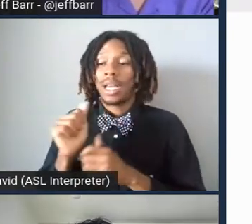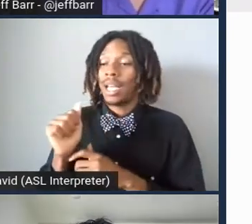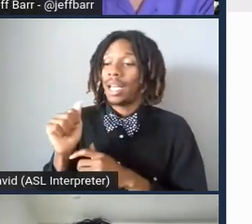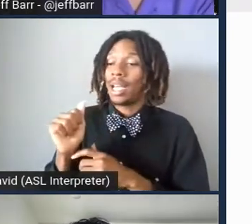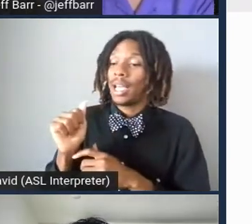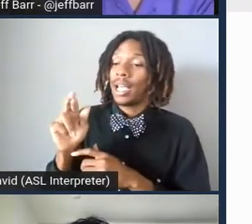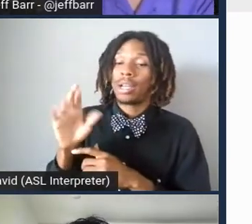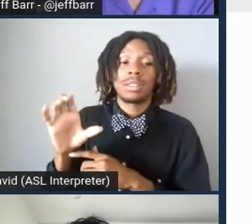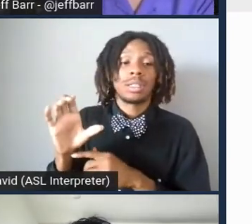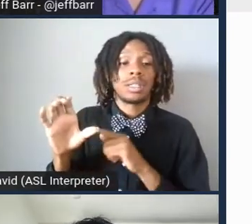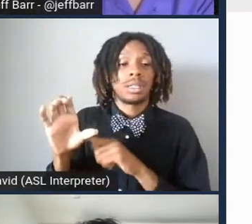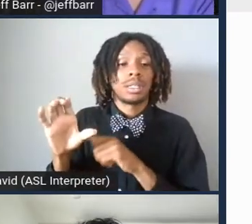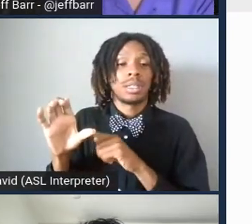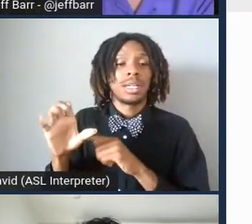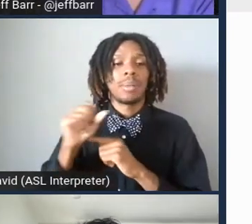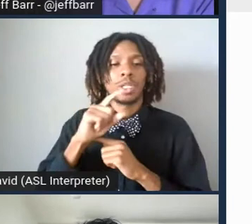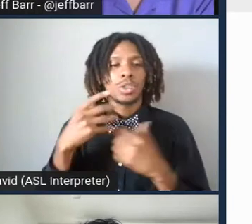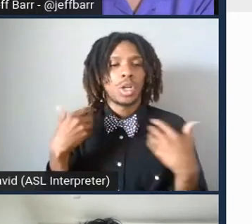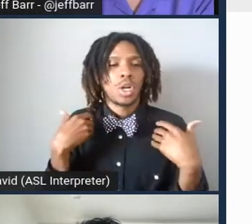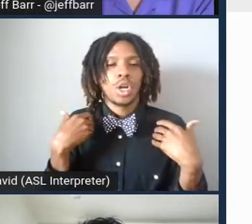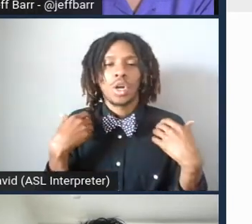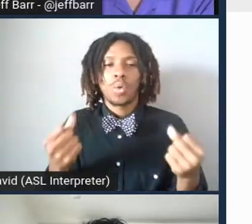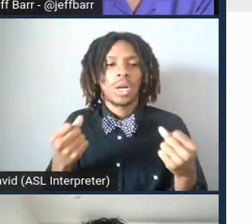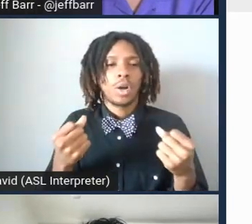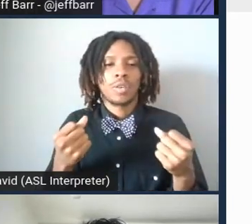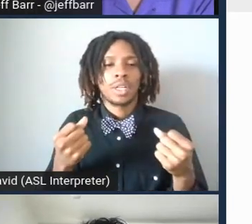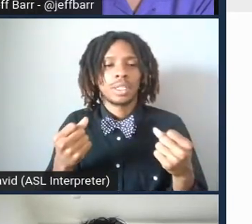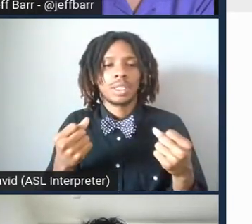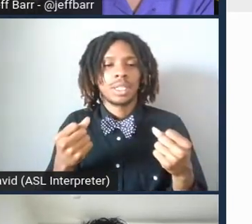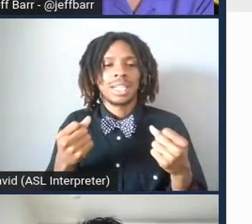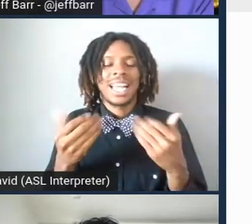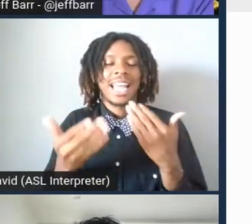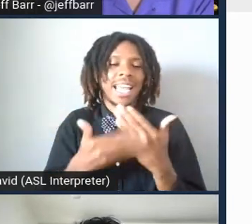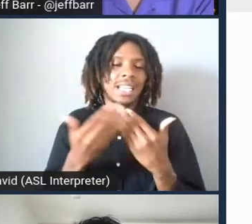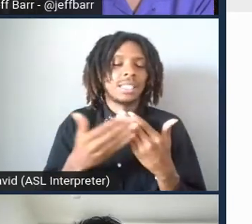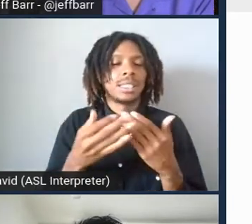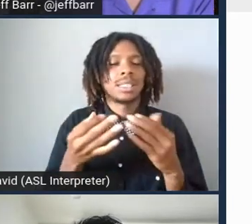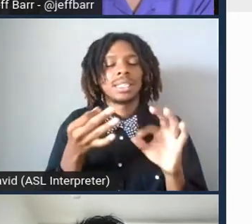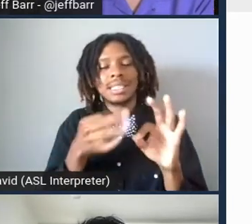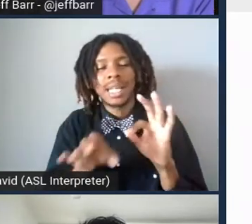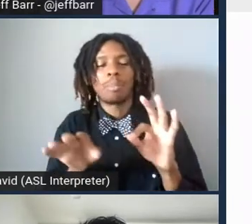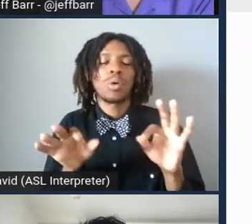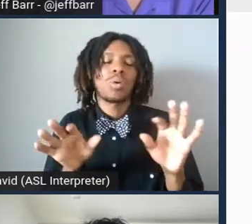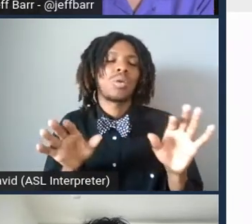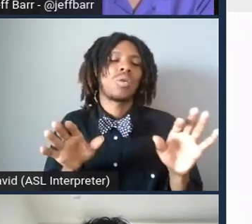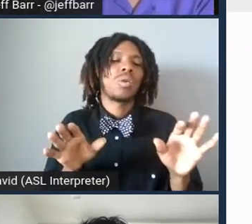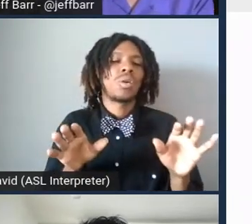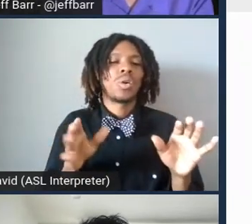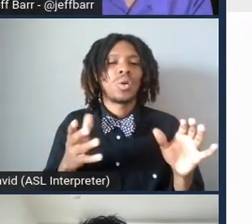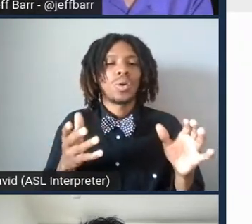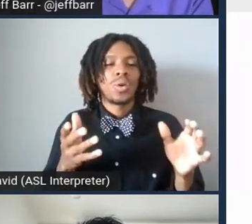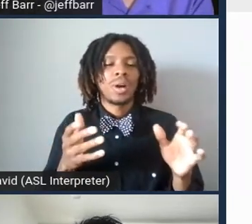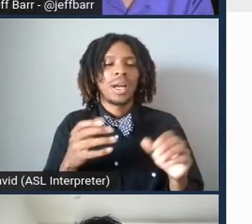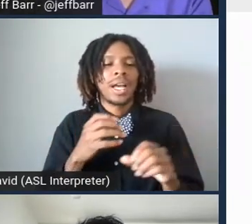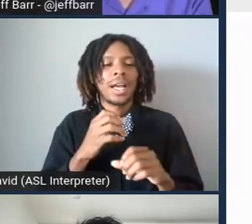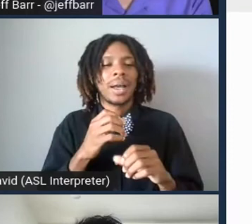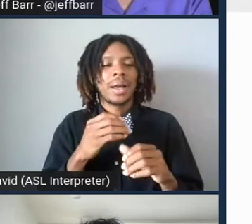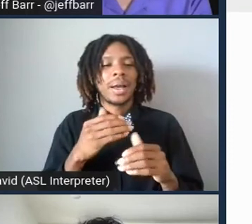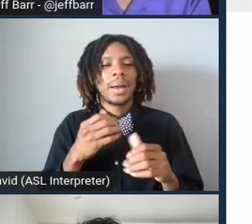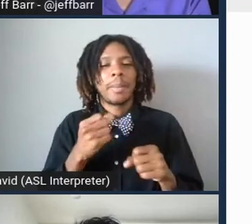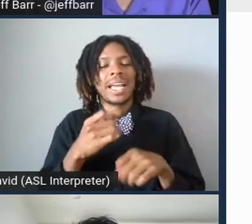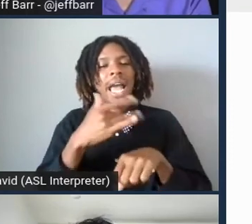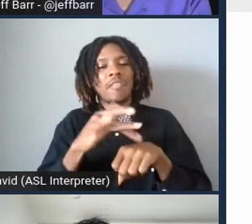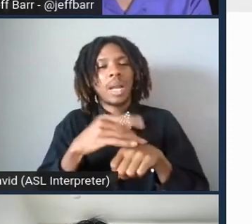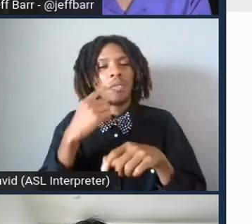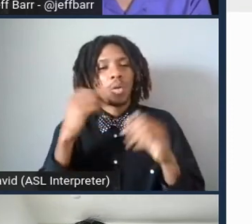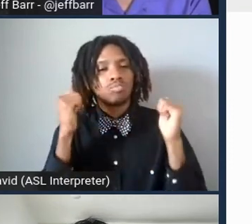is to make recovery-oriented computing really easy and make it really available to